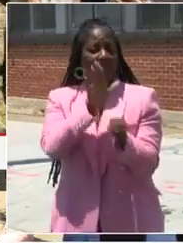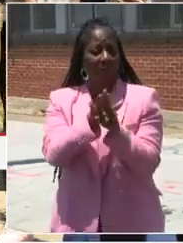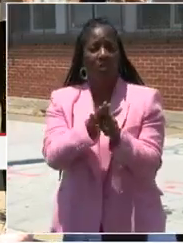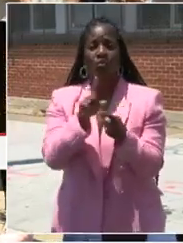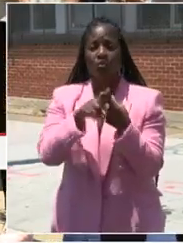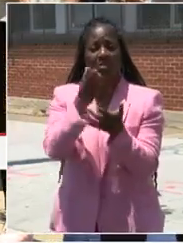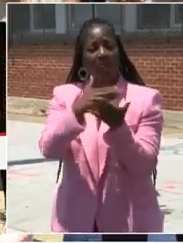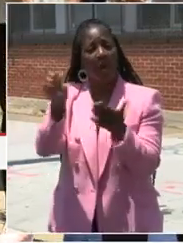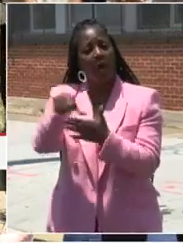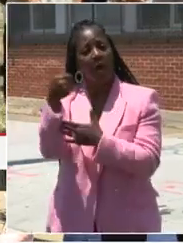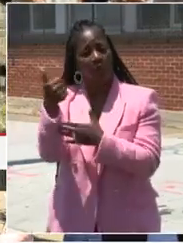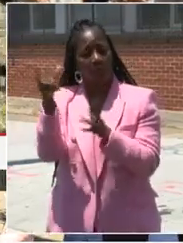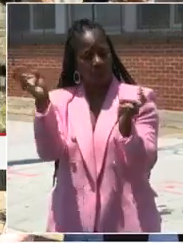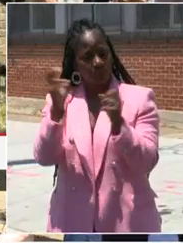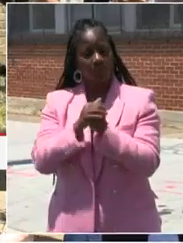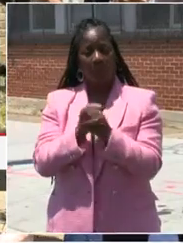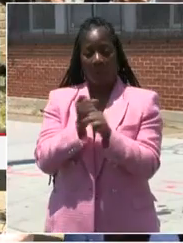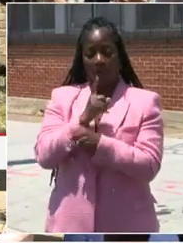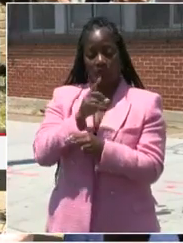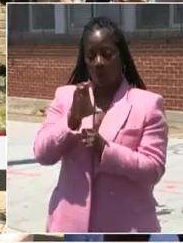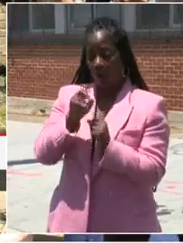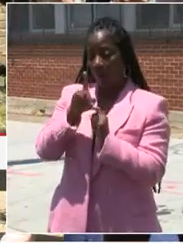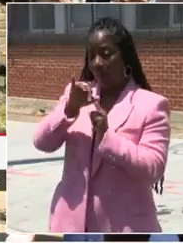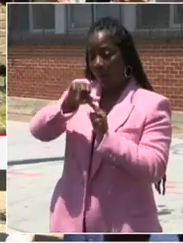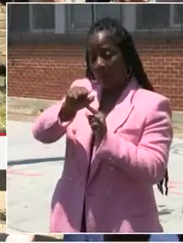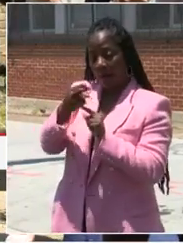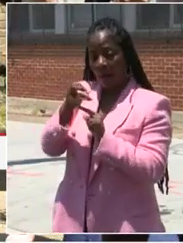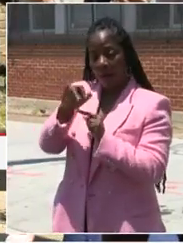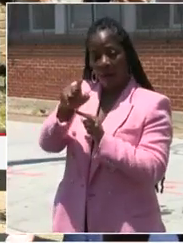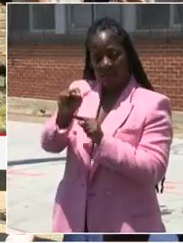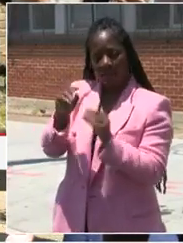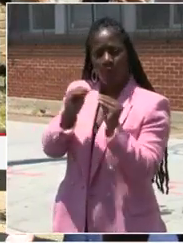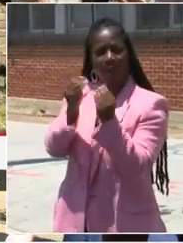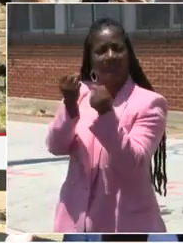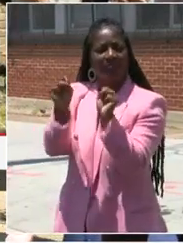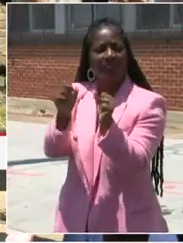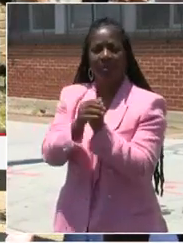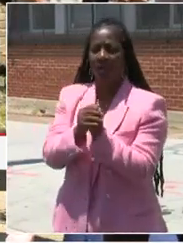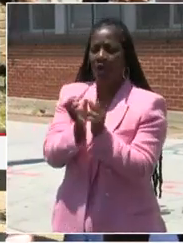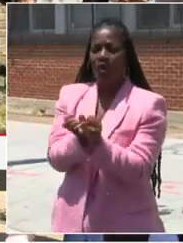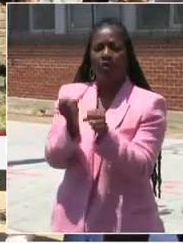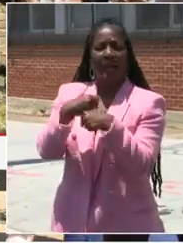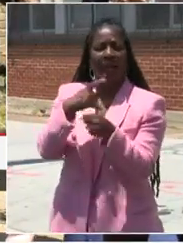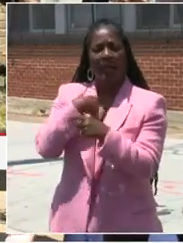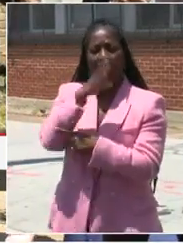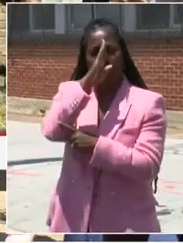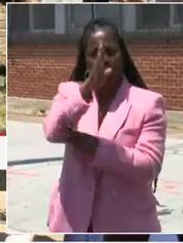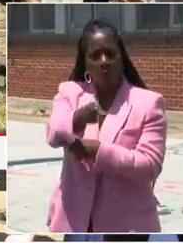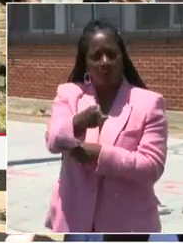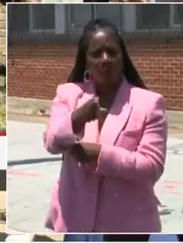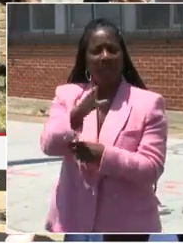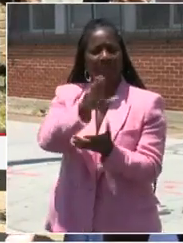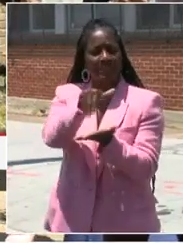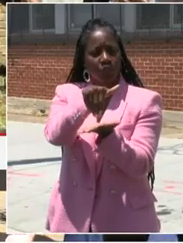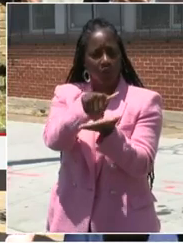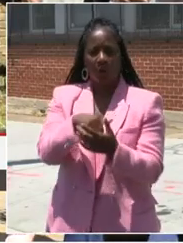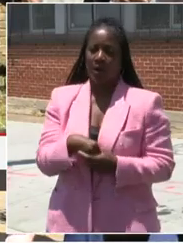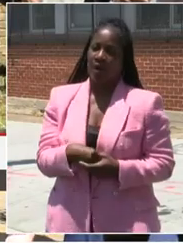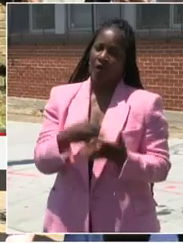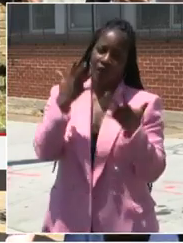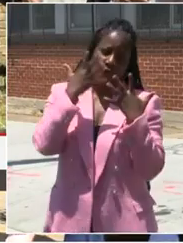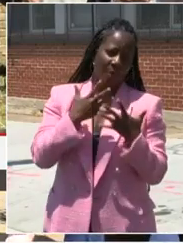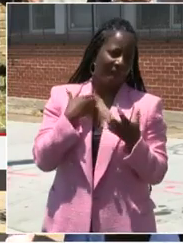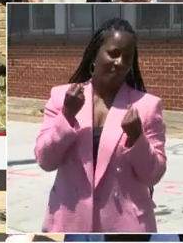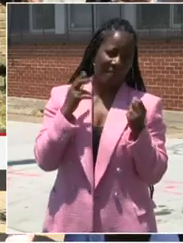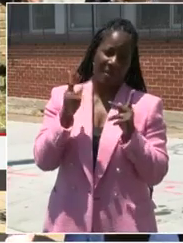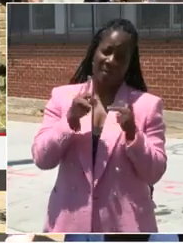other issues in making Columbia Heights safer, like creating a sobering center. Unfortunately, we have too many people